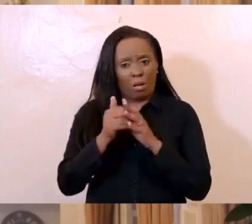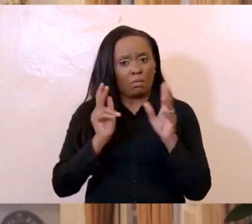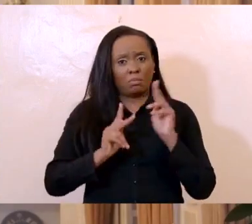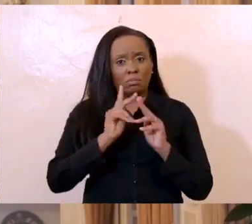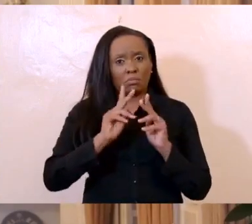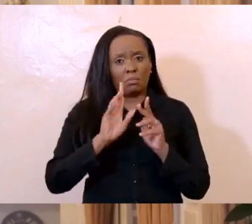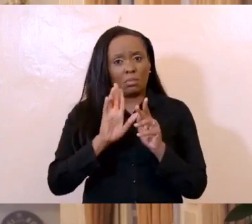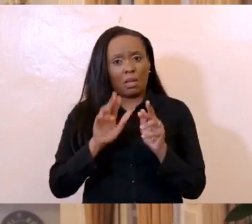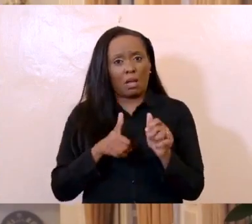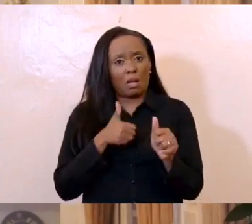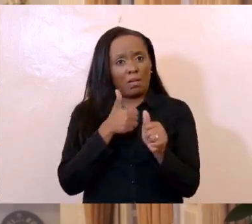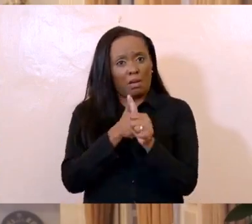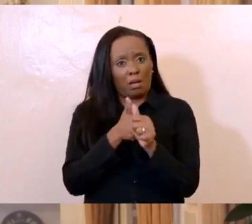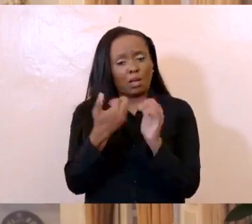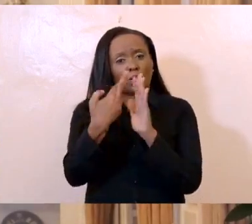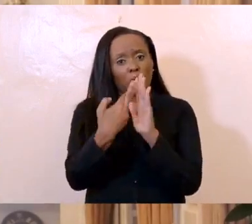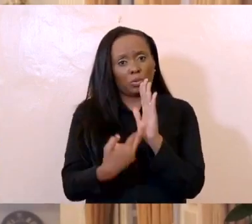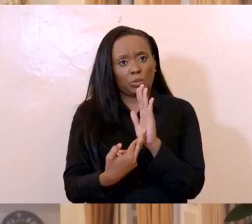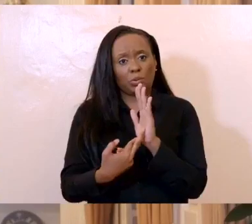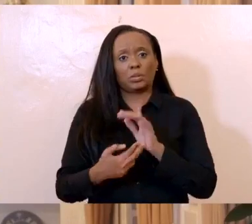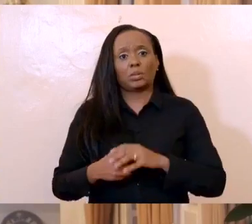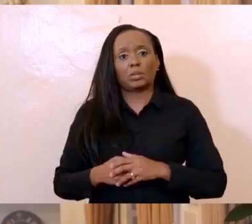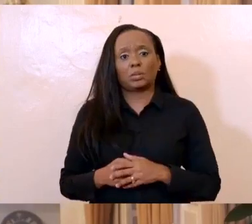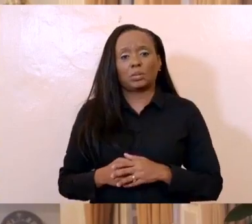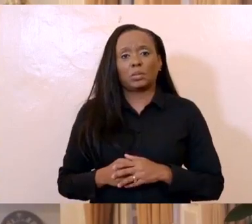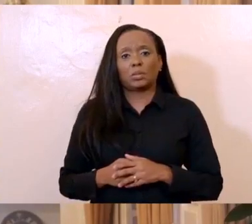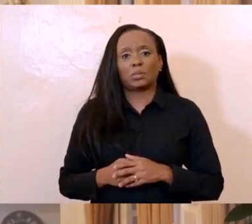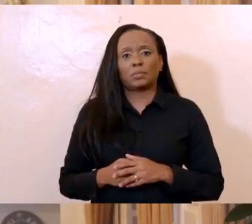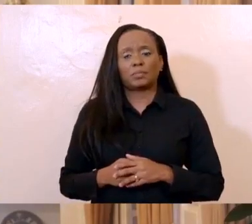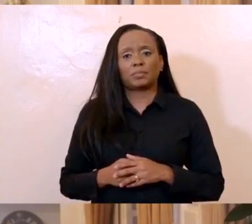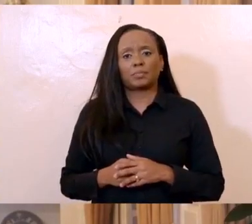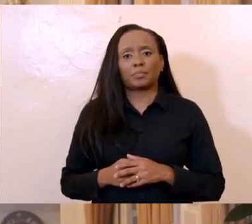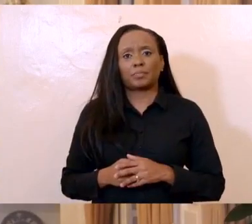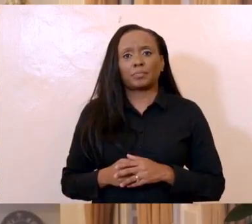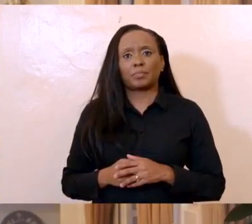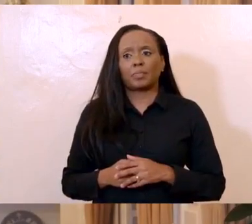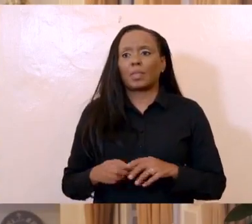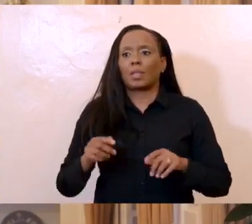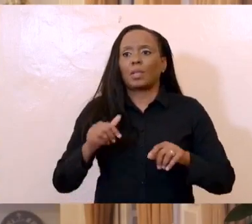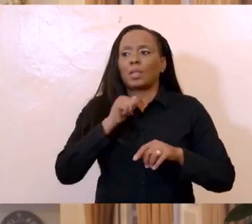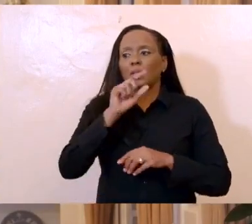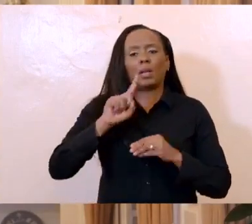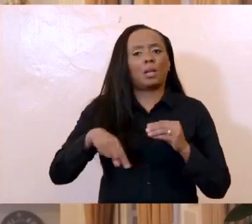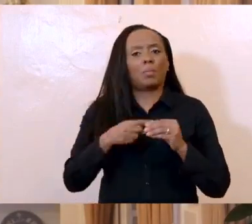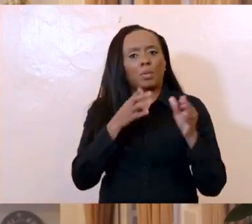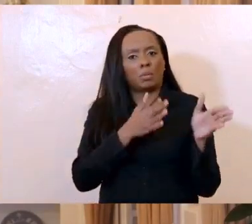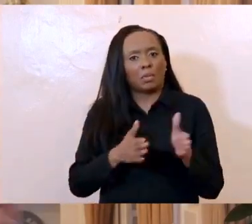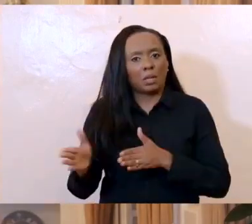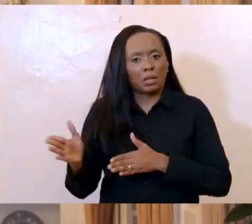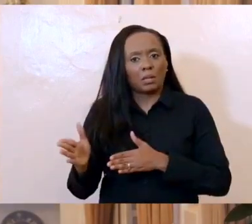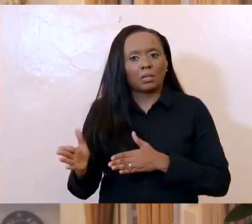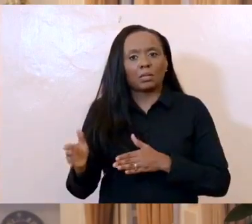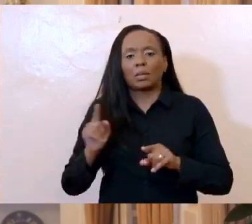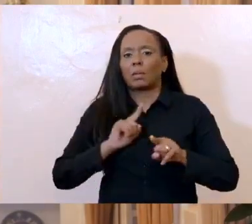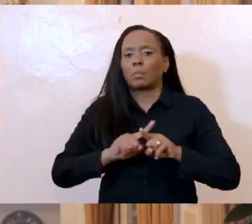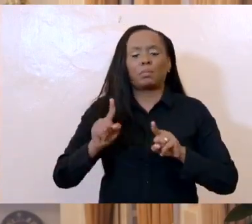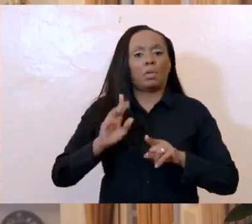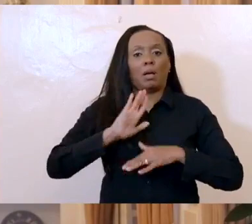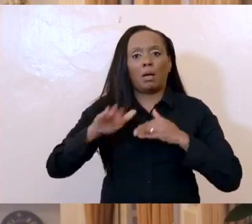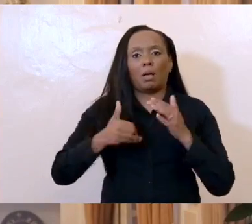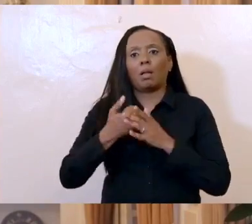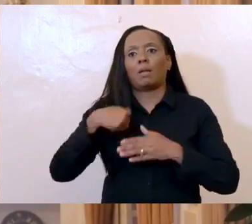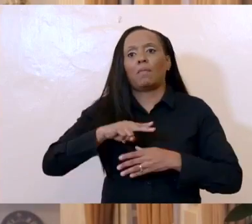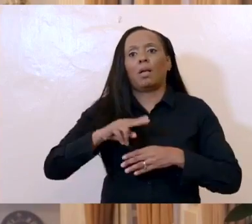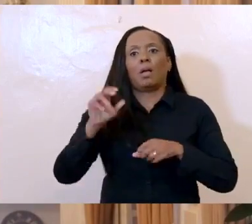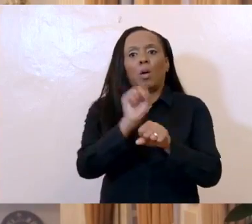the protocols. But at the end of the day, it's not about the plan, it's about all of us working the